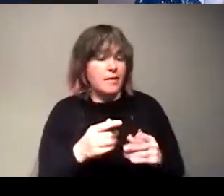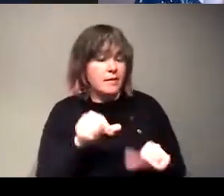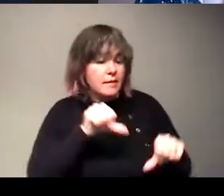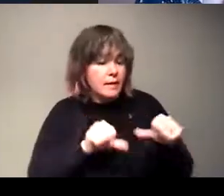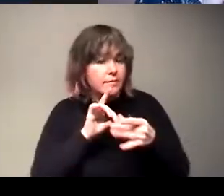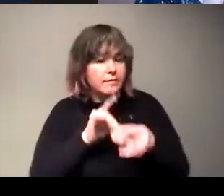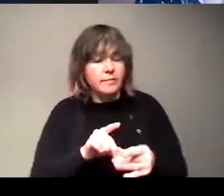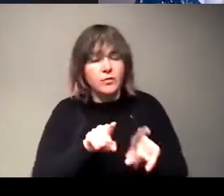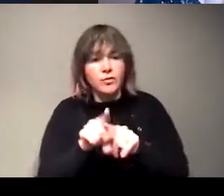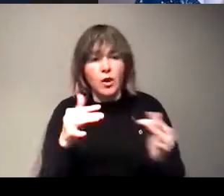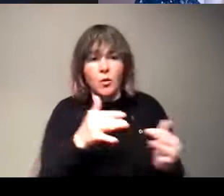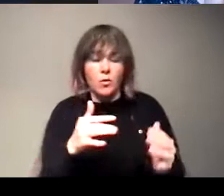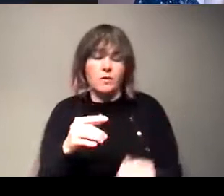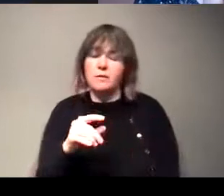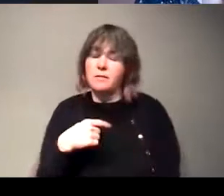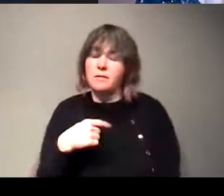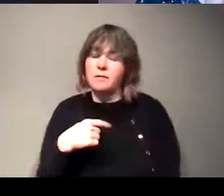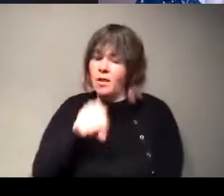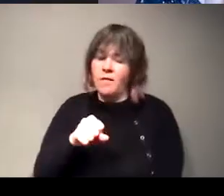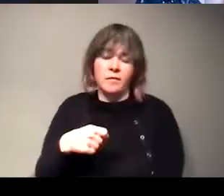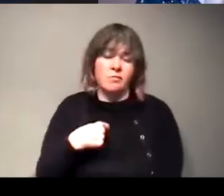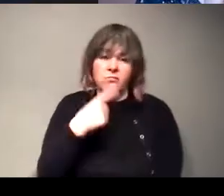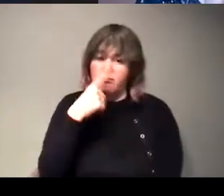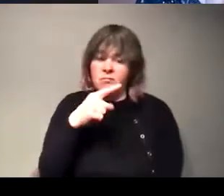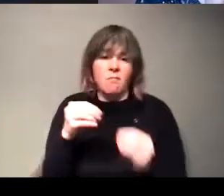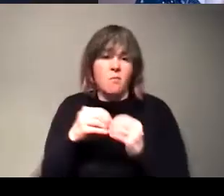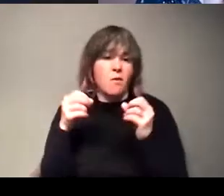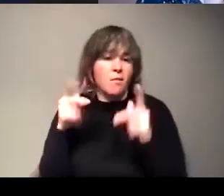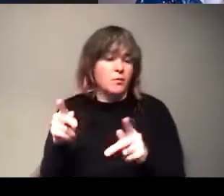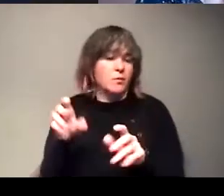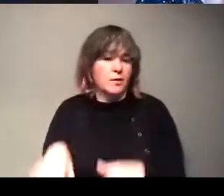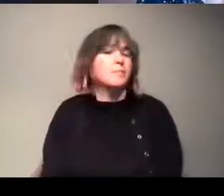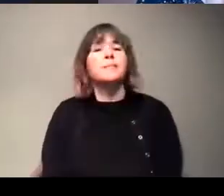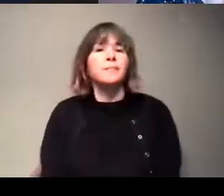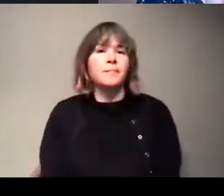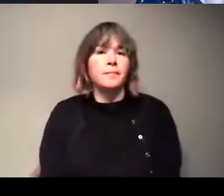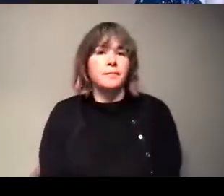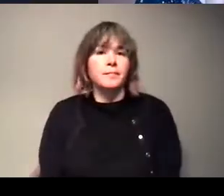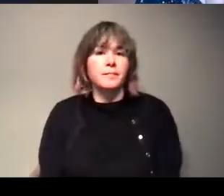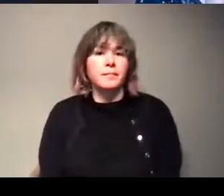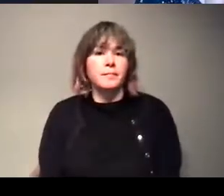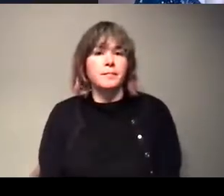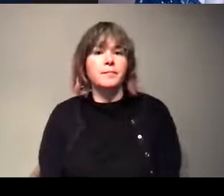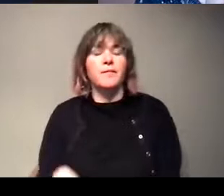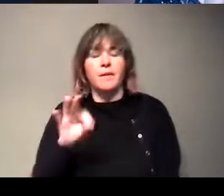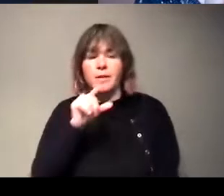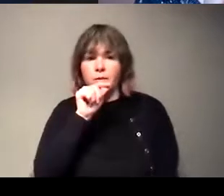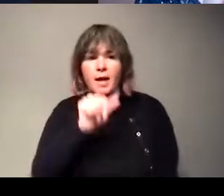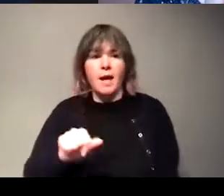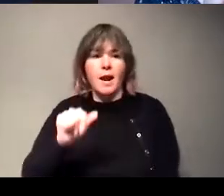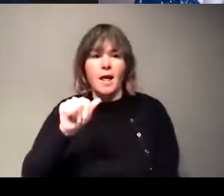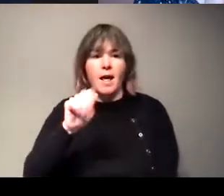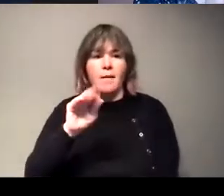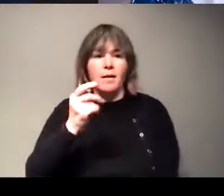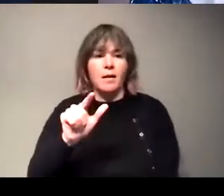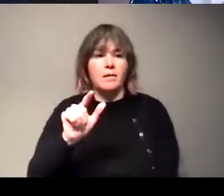is completely my jam. So I'd love to have more opportunities to do that. You can find me on Twitter at Abigail